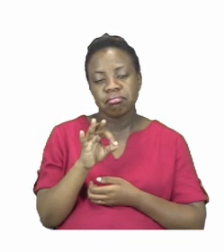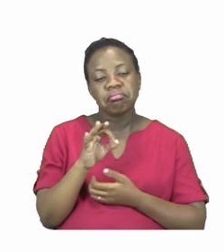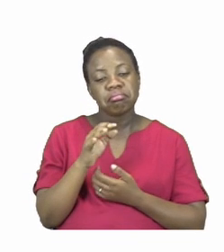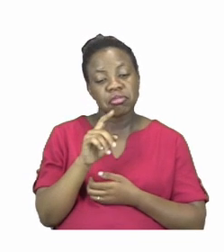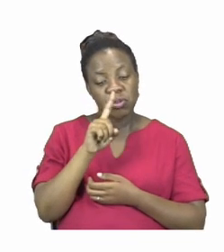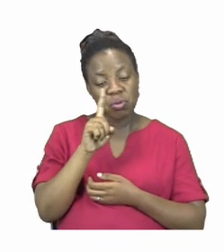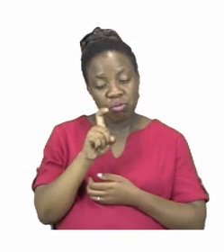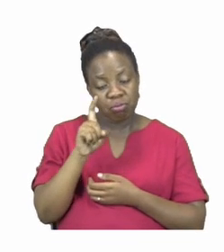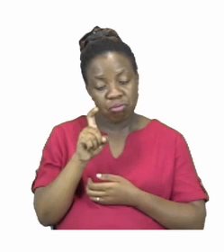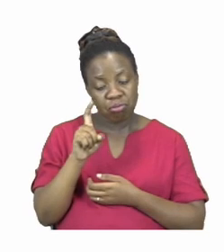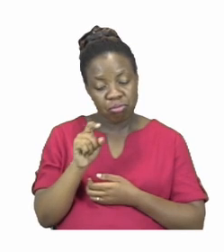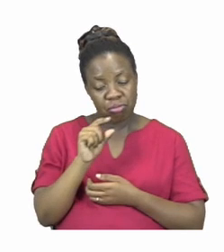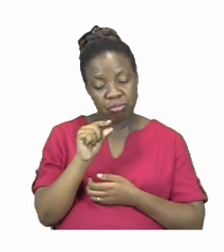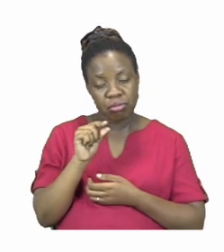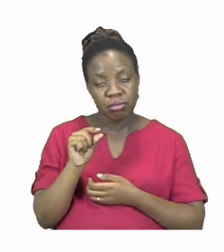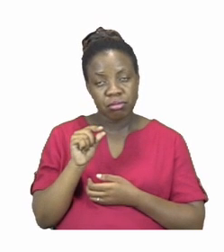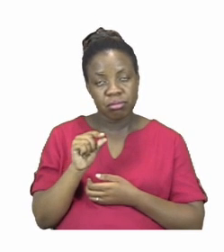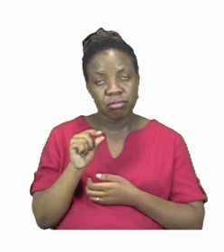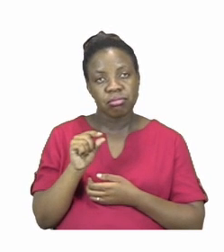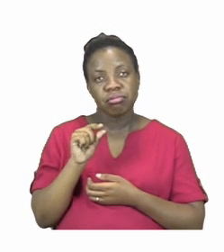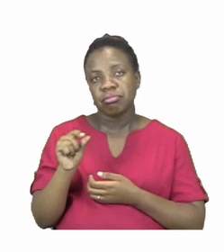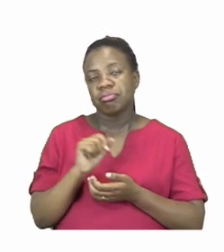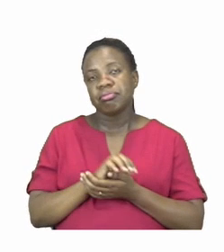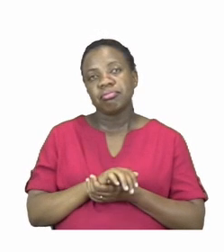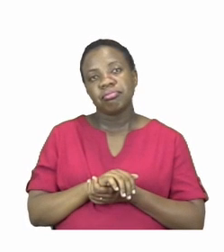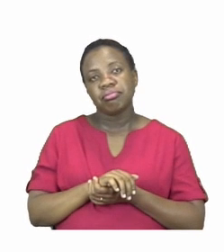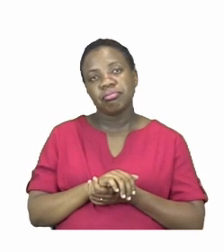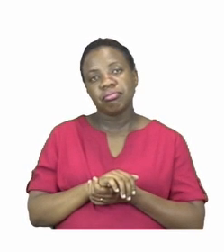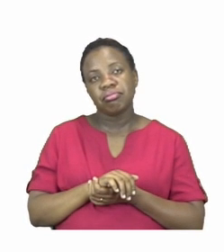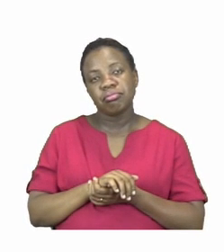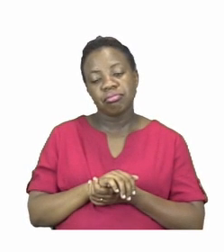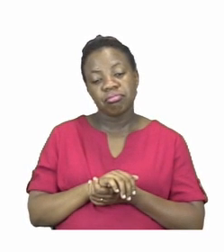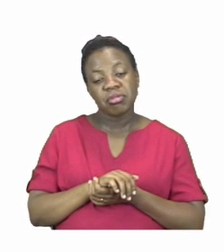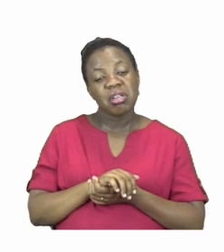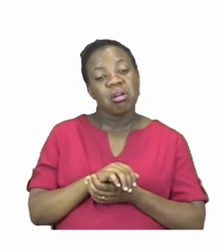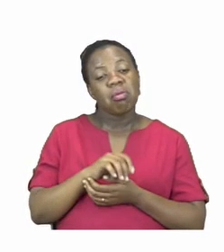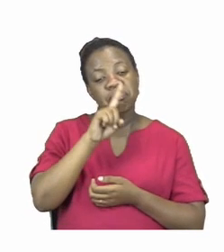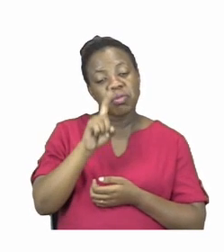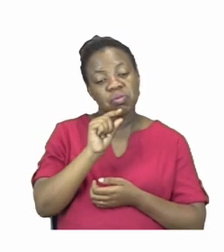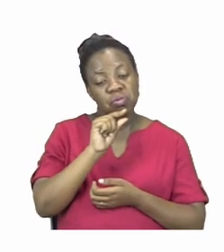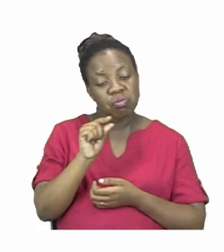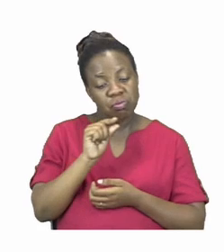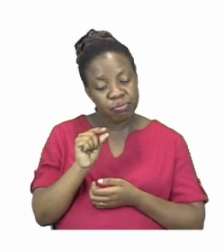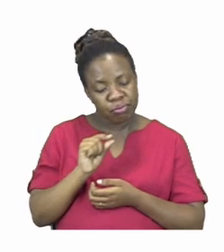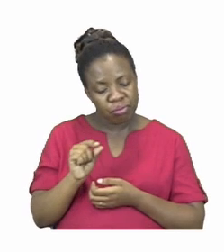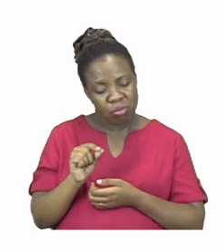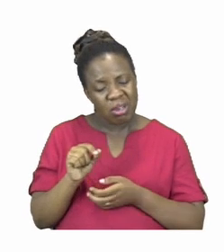question words. Now remember, question words are words we use when we are asking